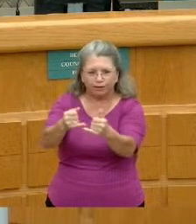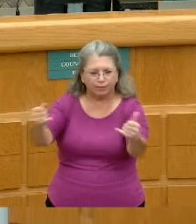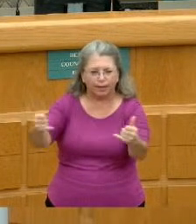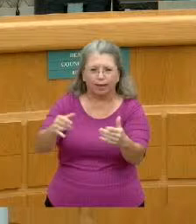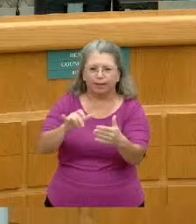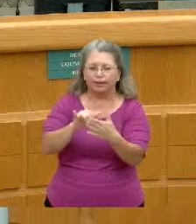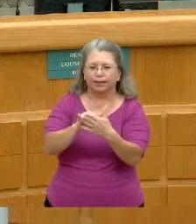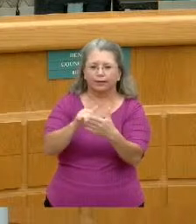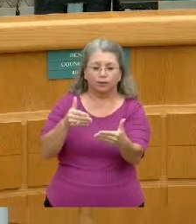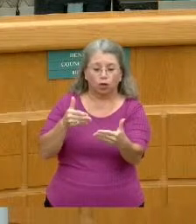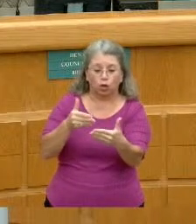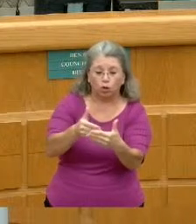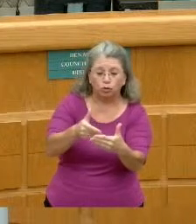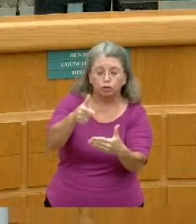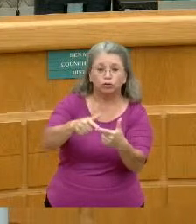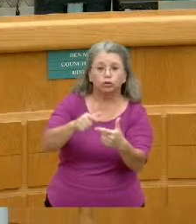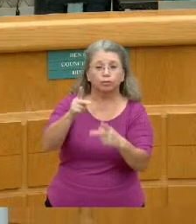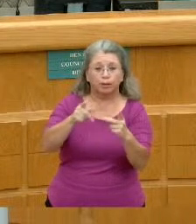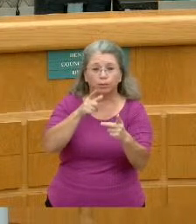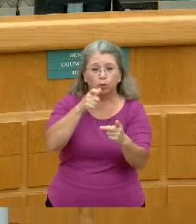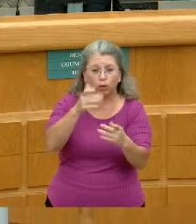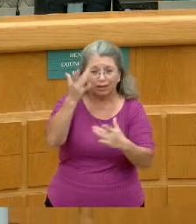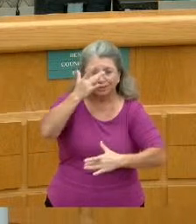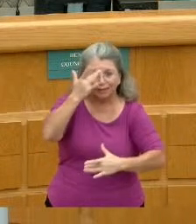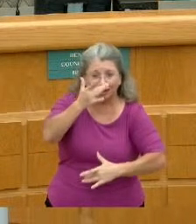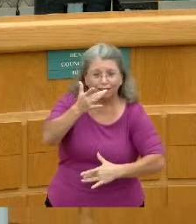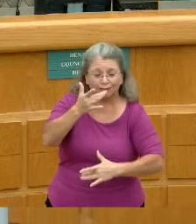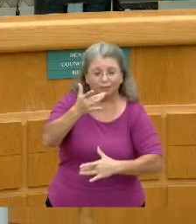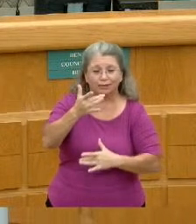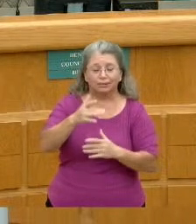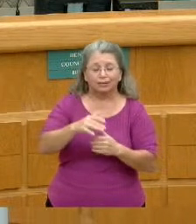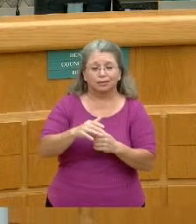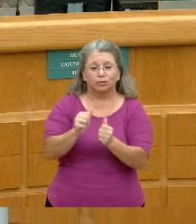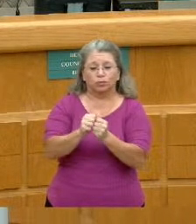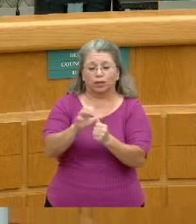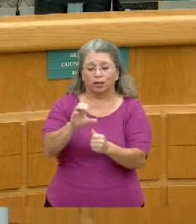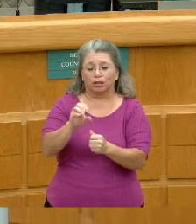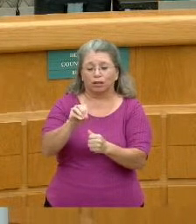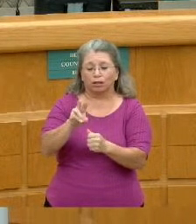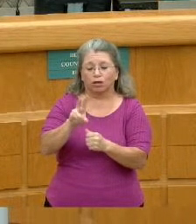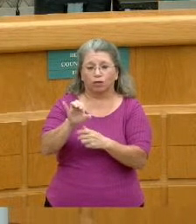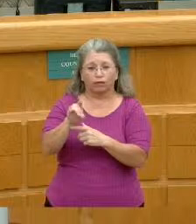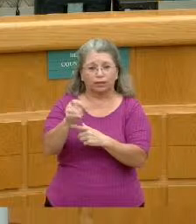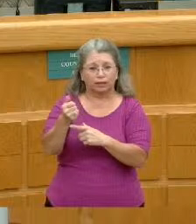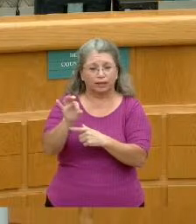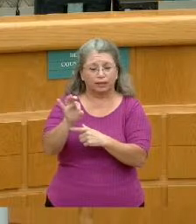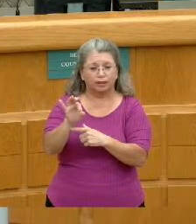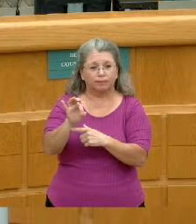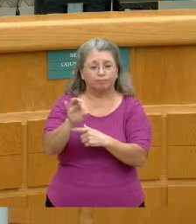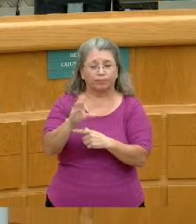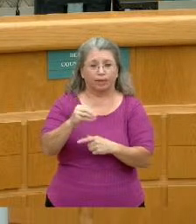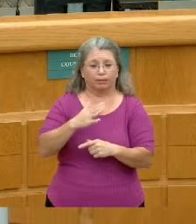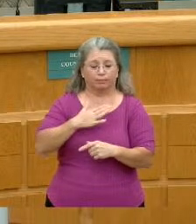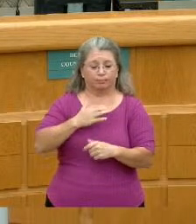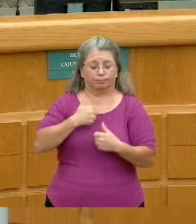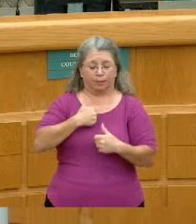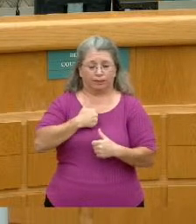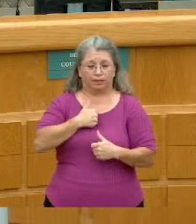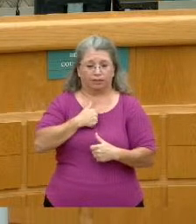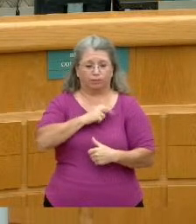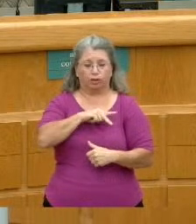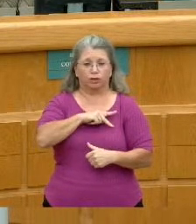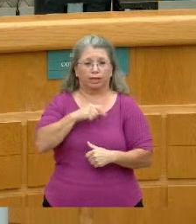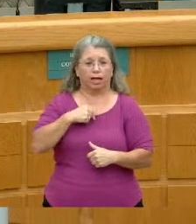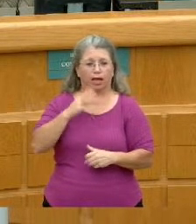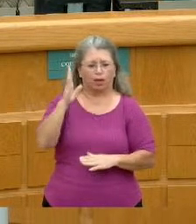to our residents when they do fall ill to COVID-19. And just on a personal note, I worry coming into